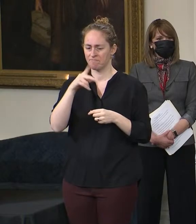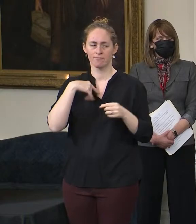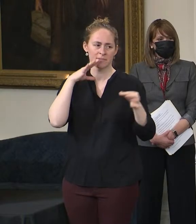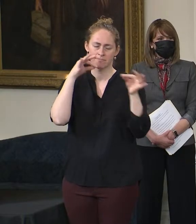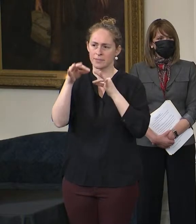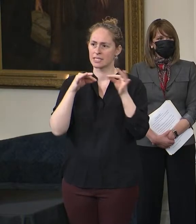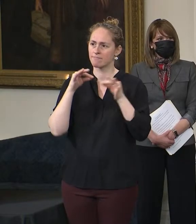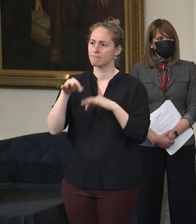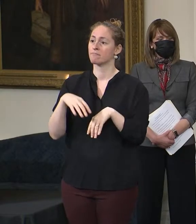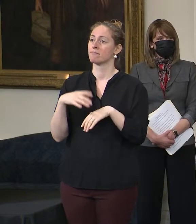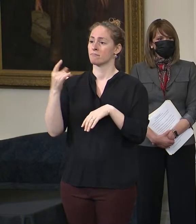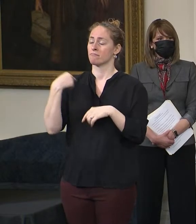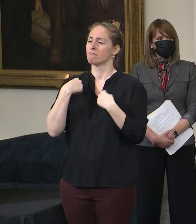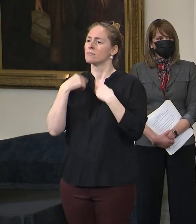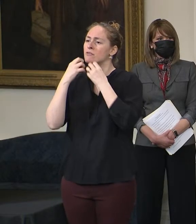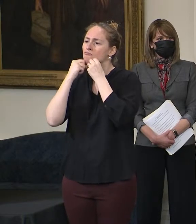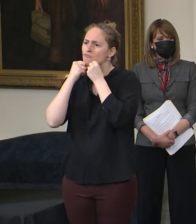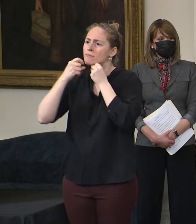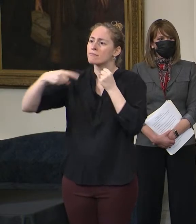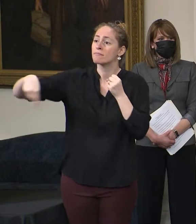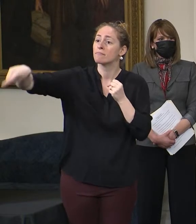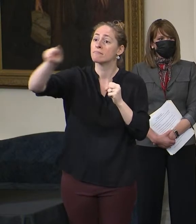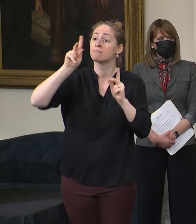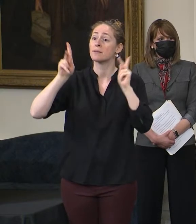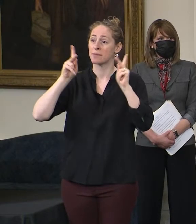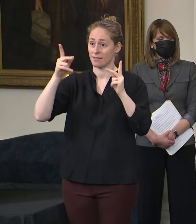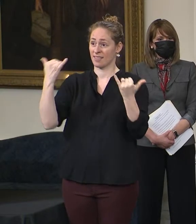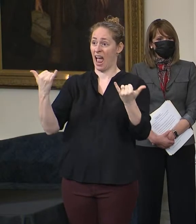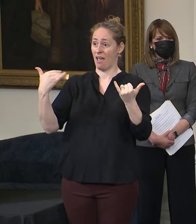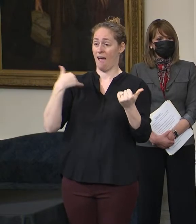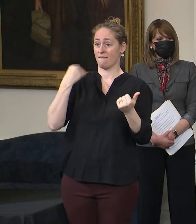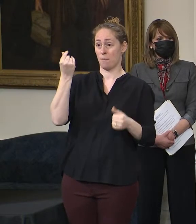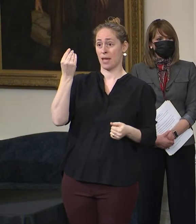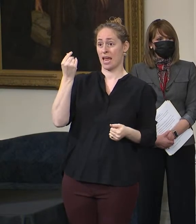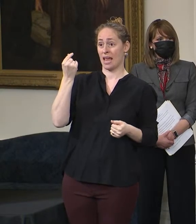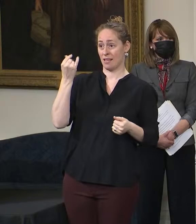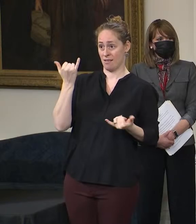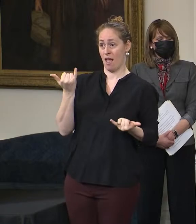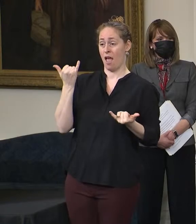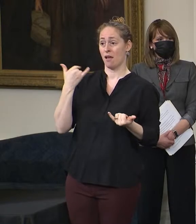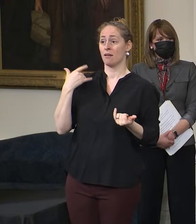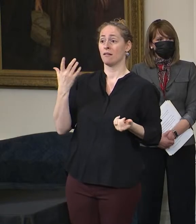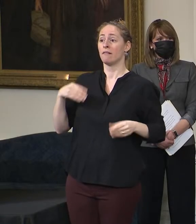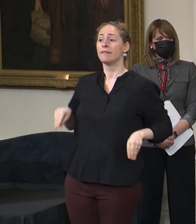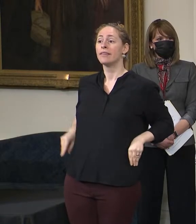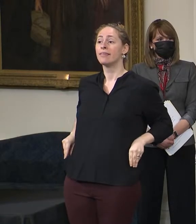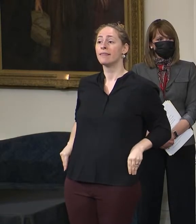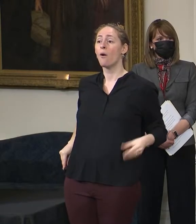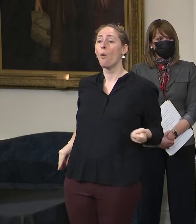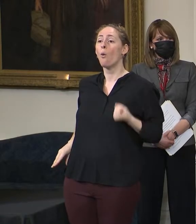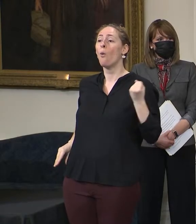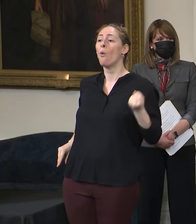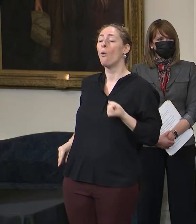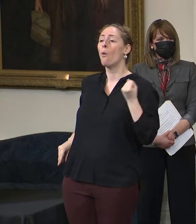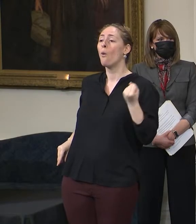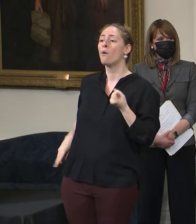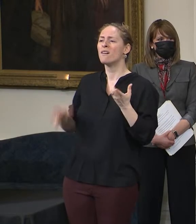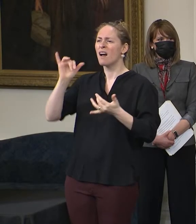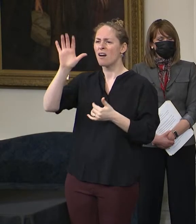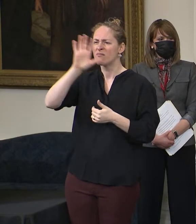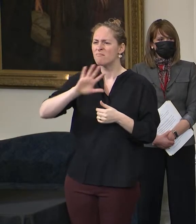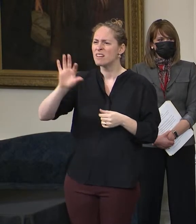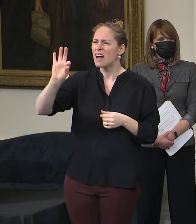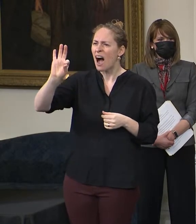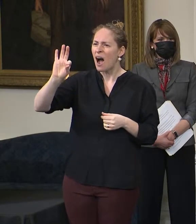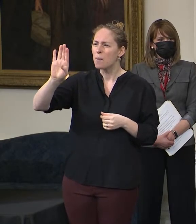we've paid out something like $9 billion in unemployment to 800,000 people, something like that. You know, we put